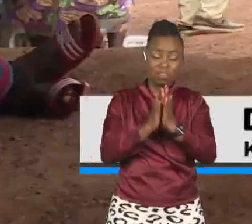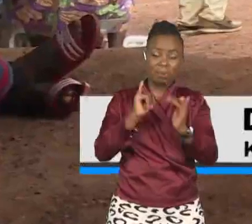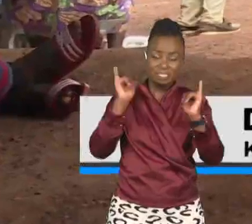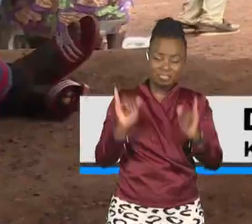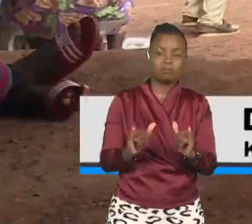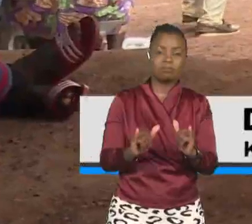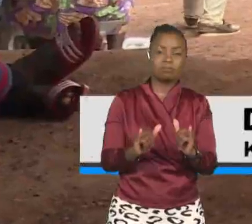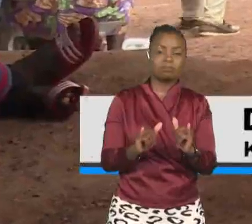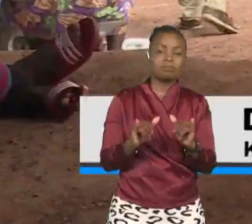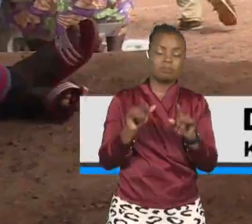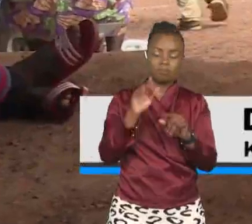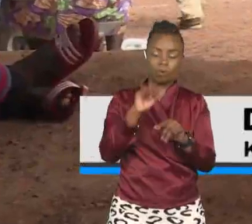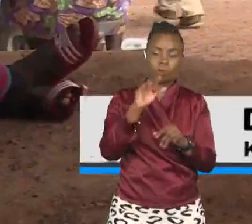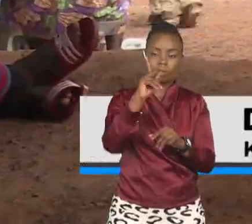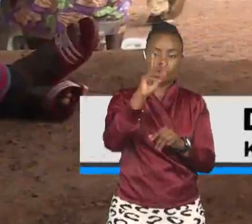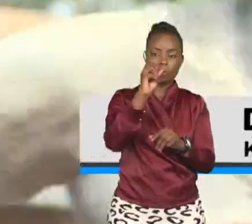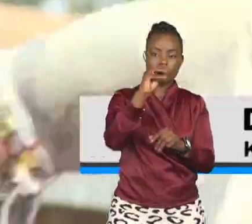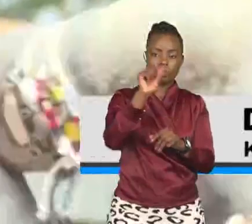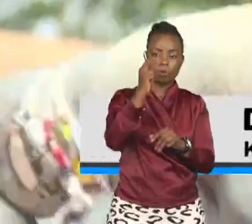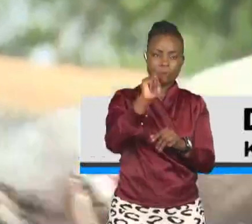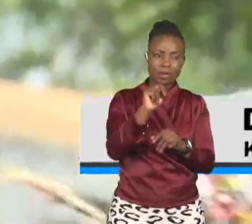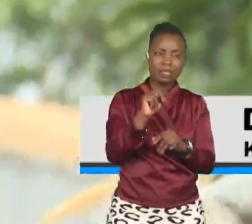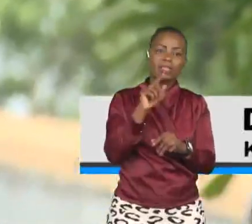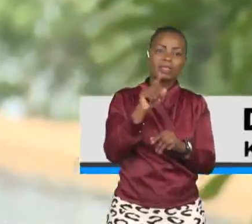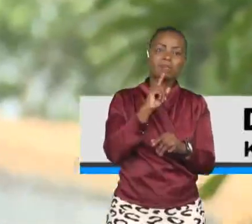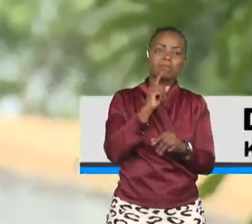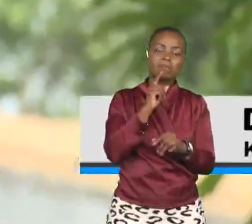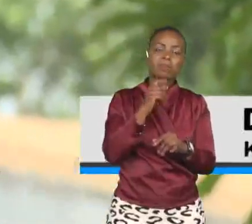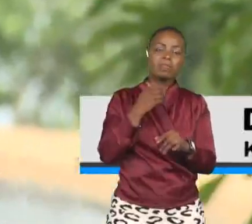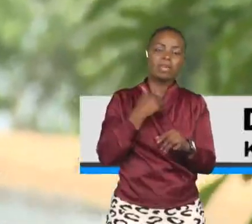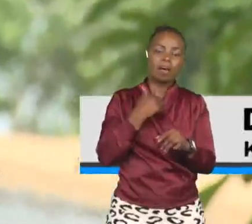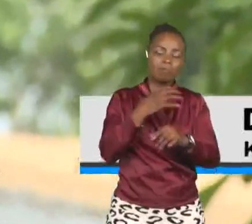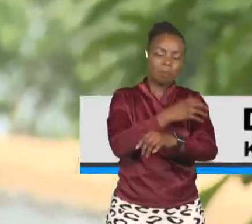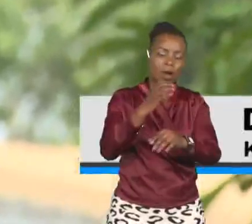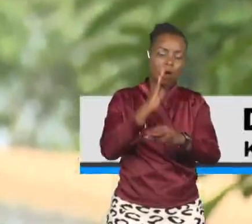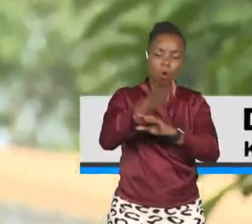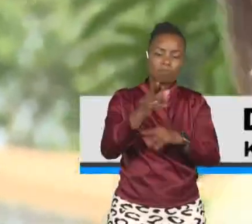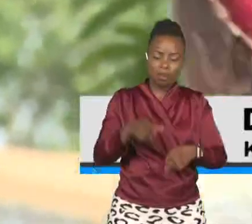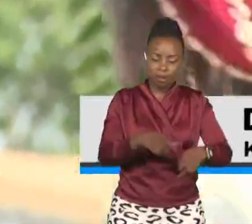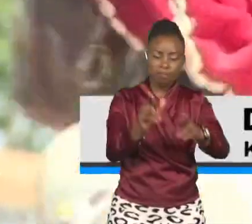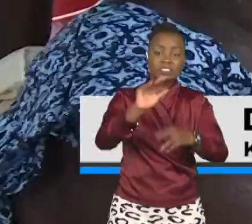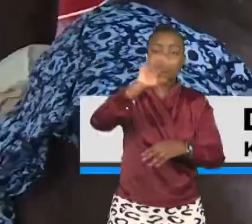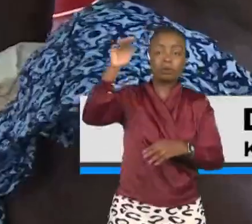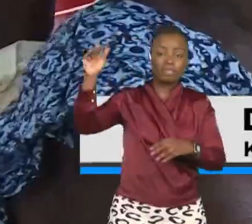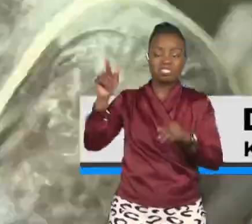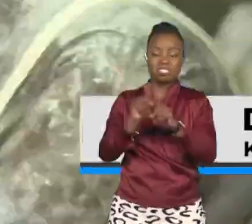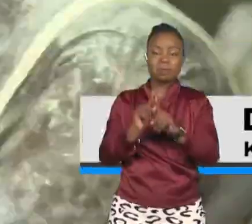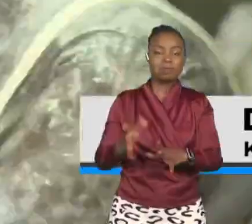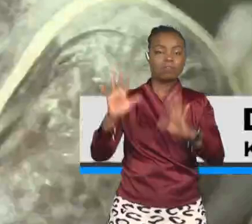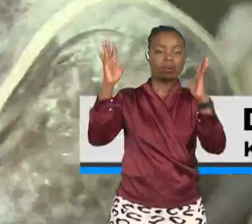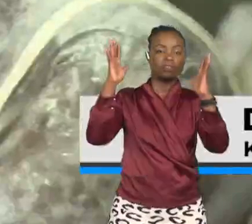Comians, Boson meaning the spirits believed to inhabit rivers, mountains, and forests, as well as Figurians.